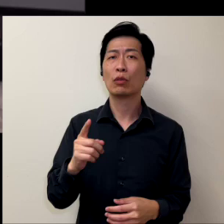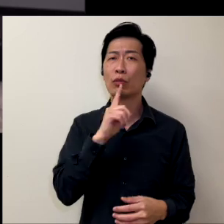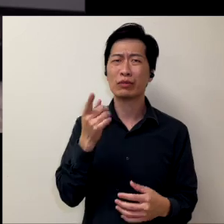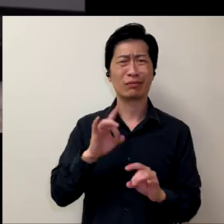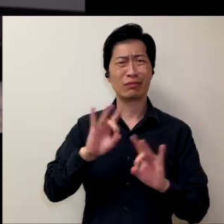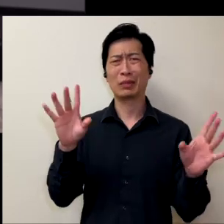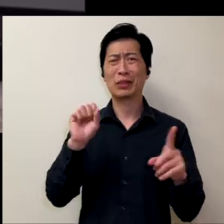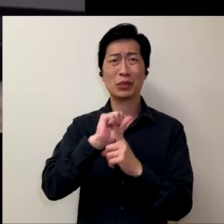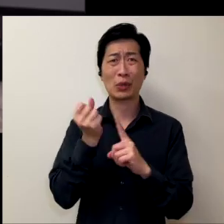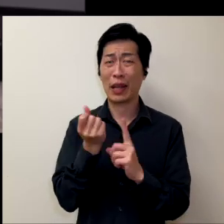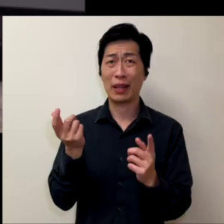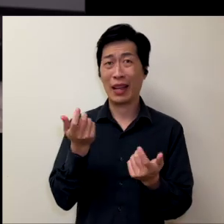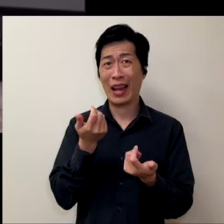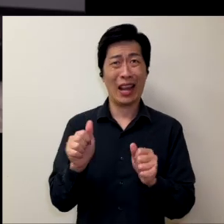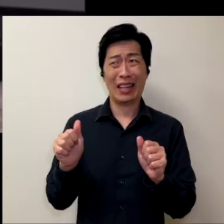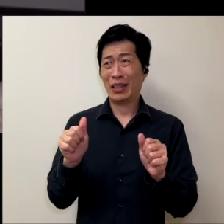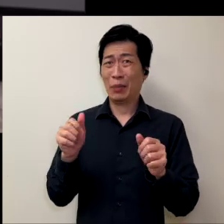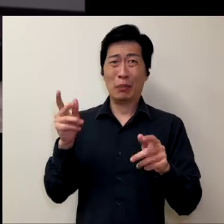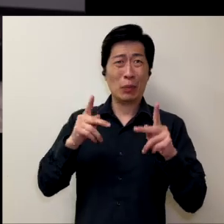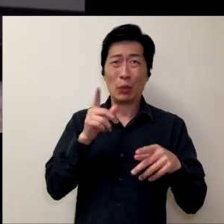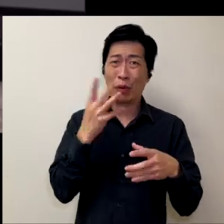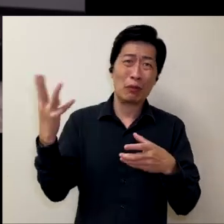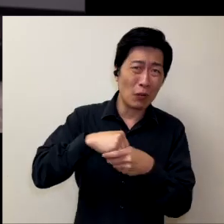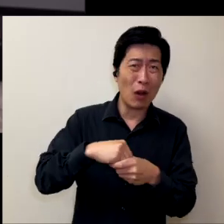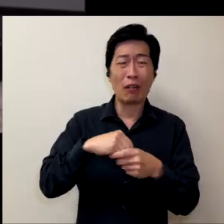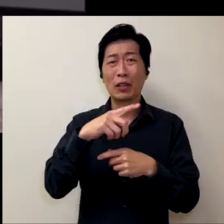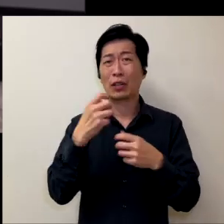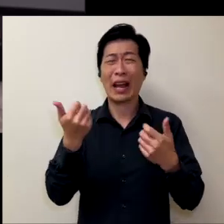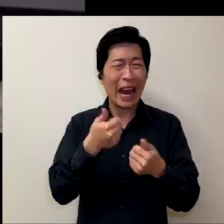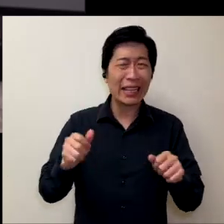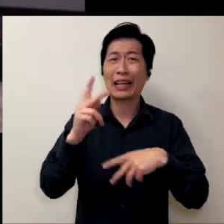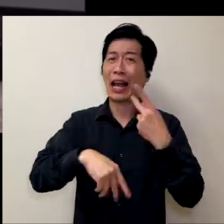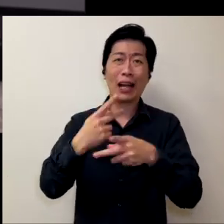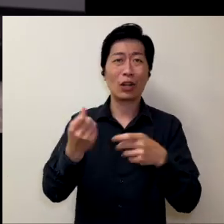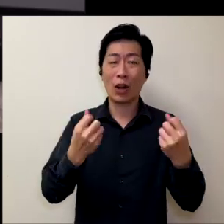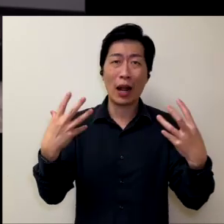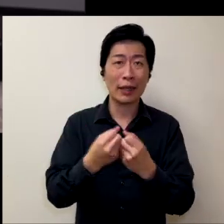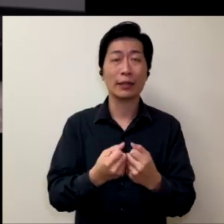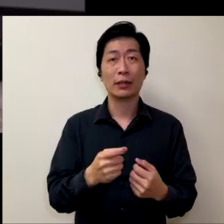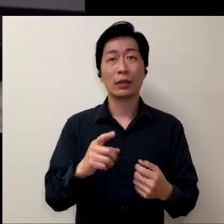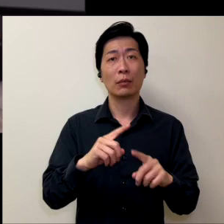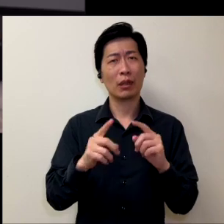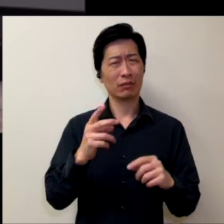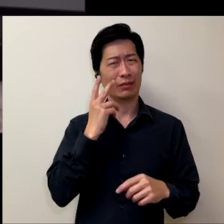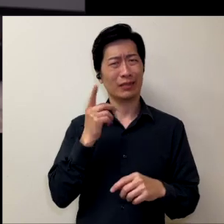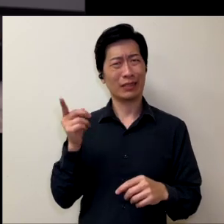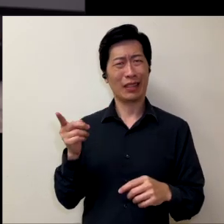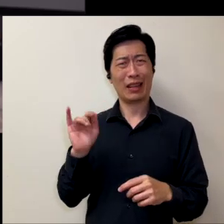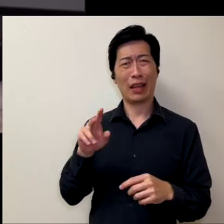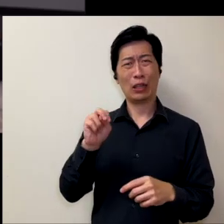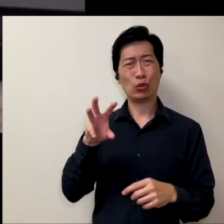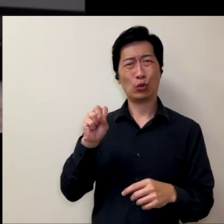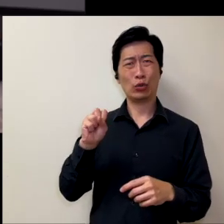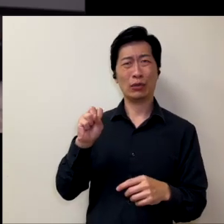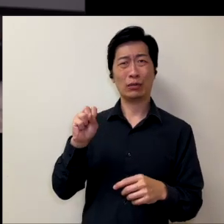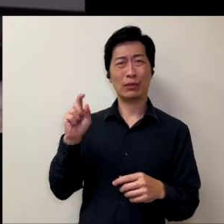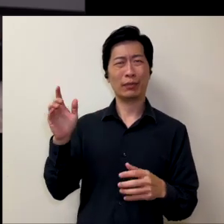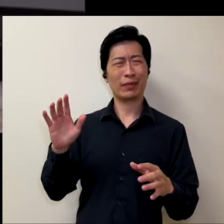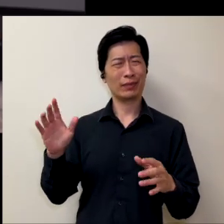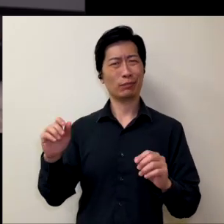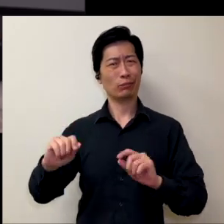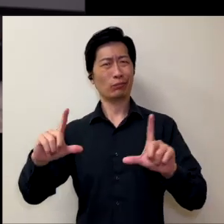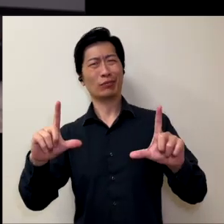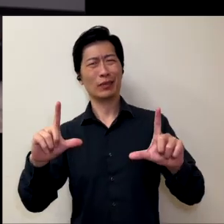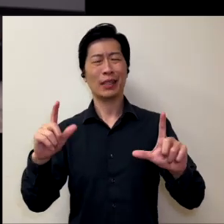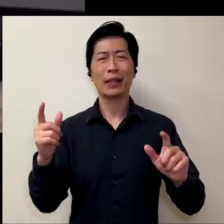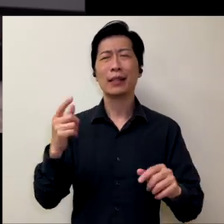just a terrible situation for anybody to be involved in any sort of car accident. But the way this story was framed by the